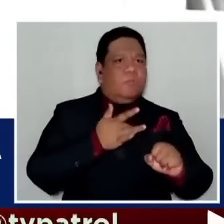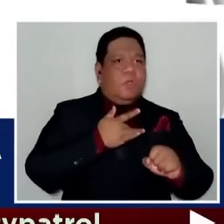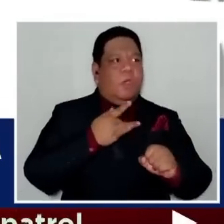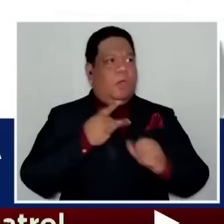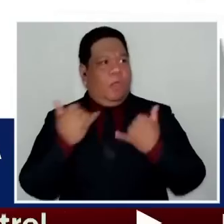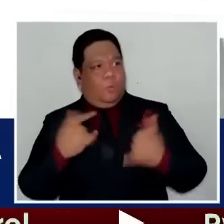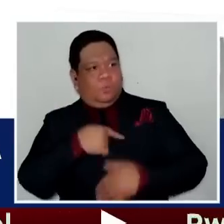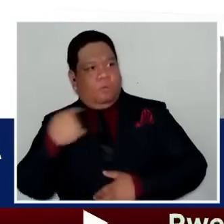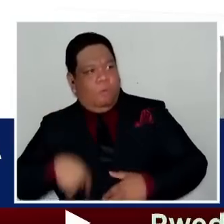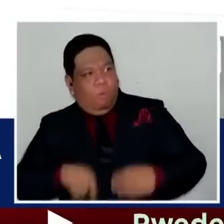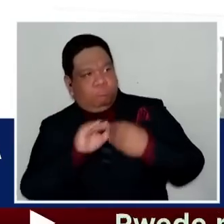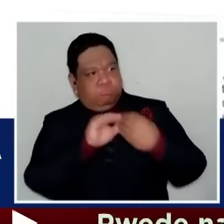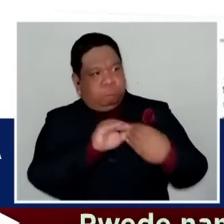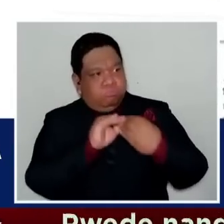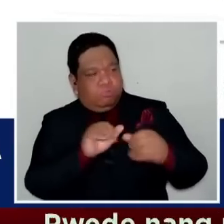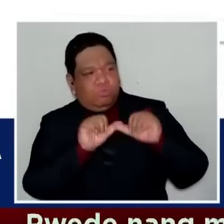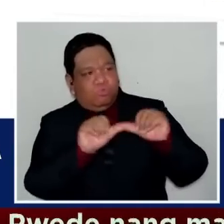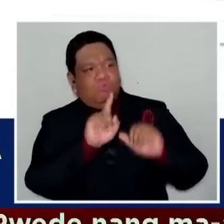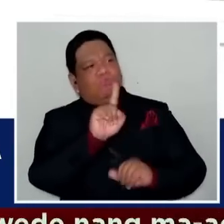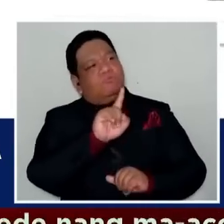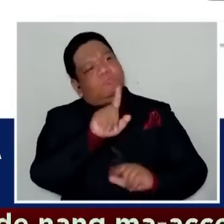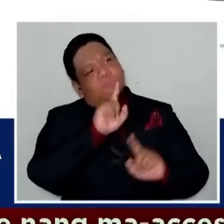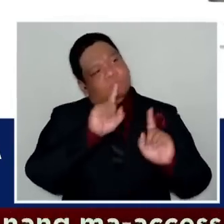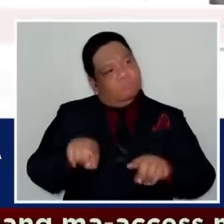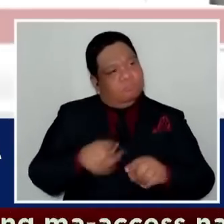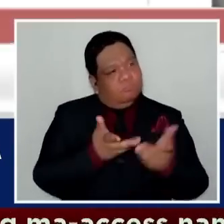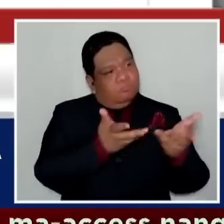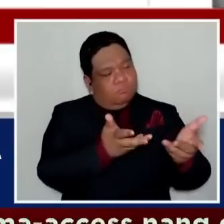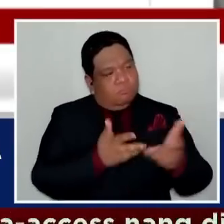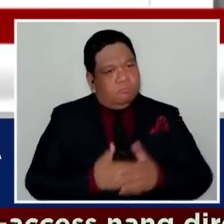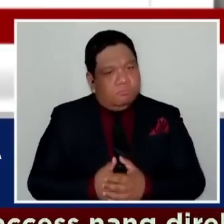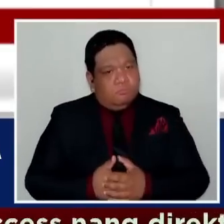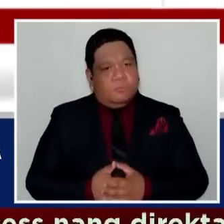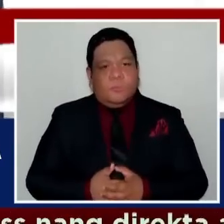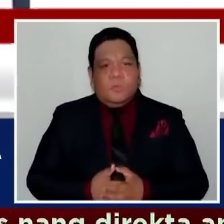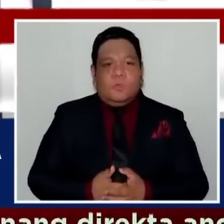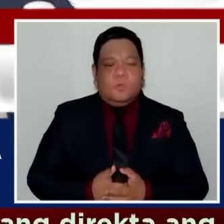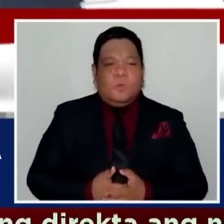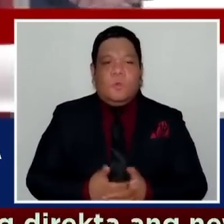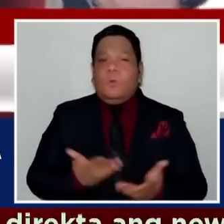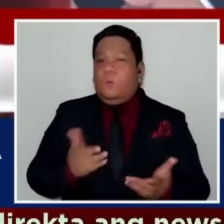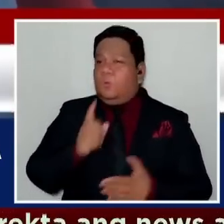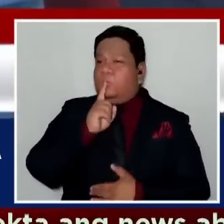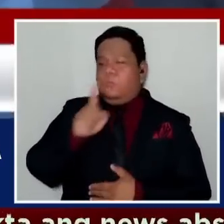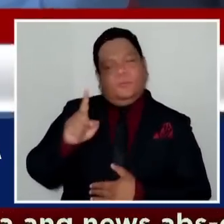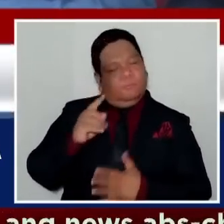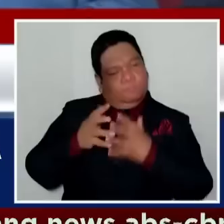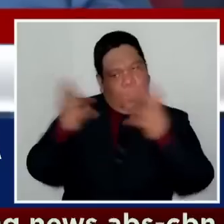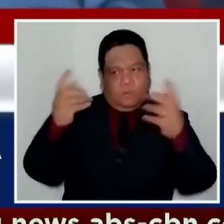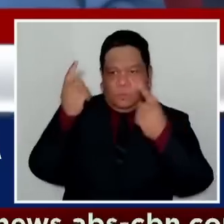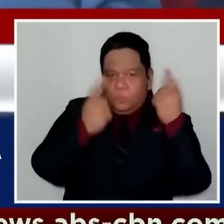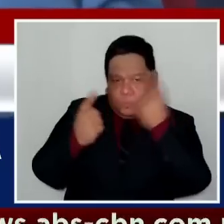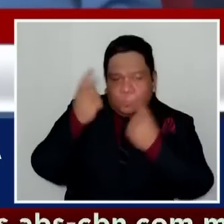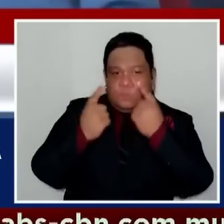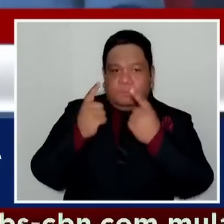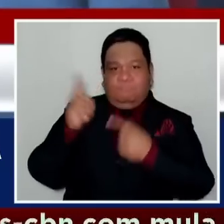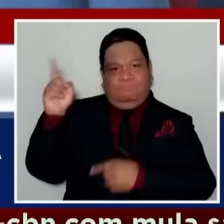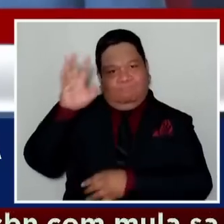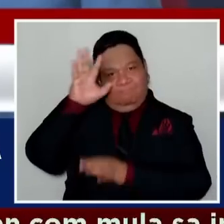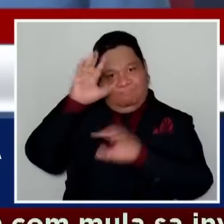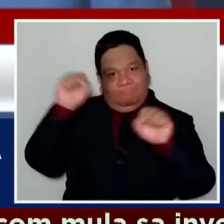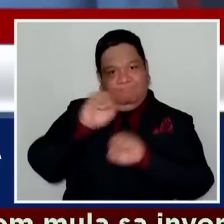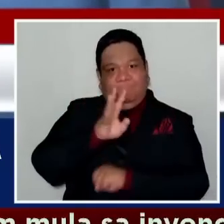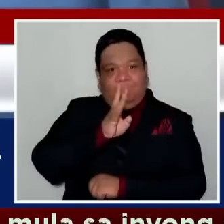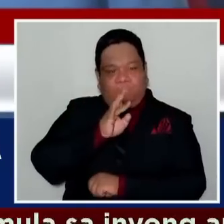with the continued provocation from China, regardless? As concerned as you could possibly be. It is one of the